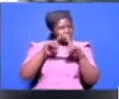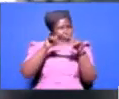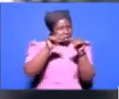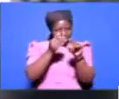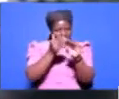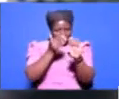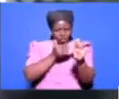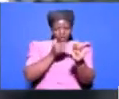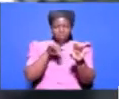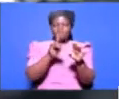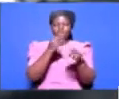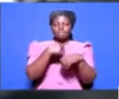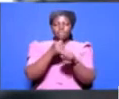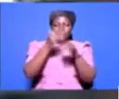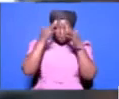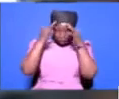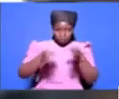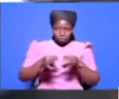decision.